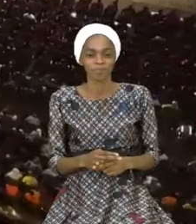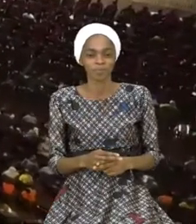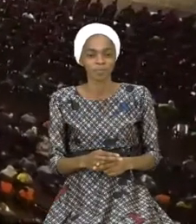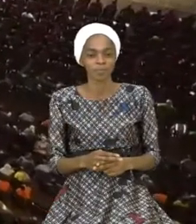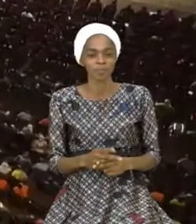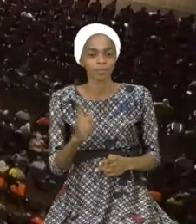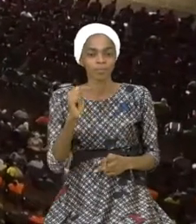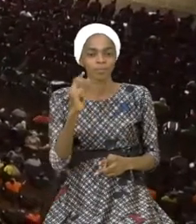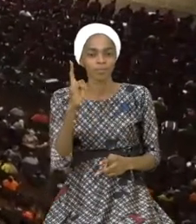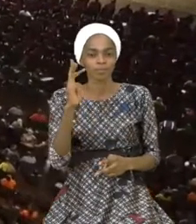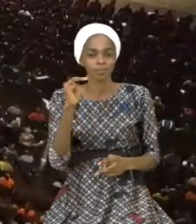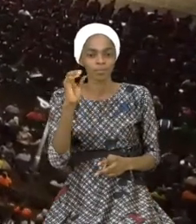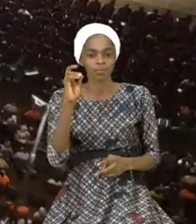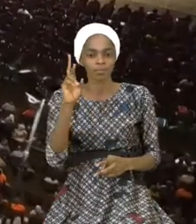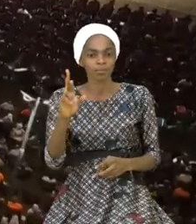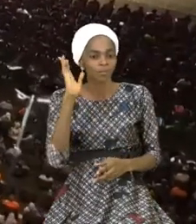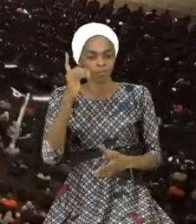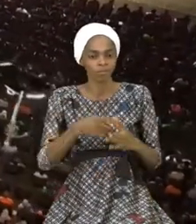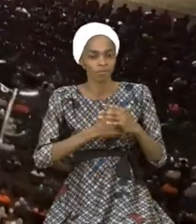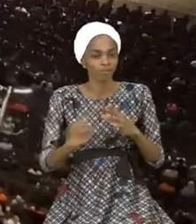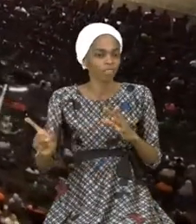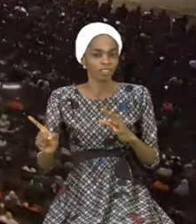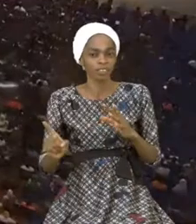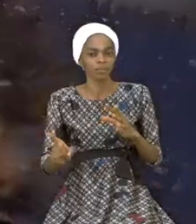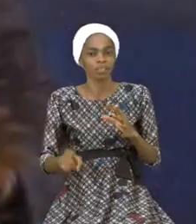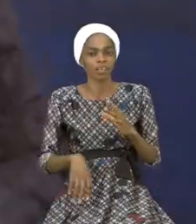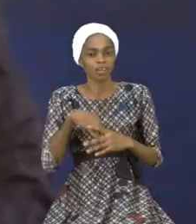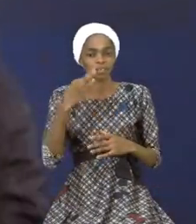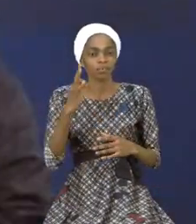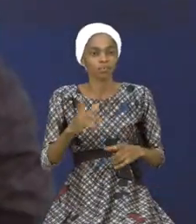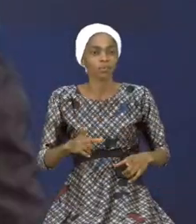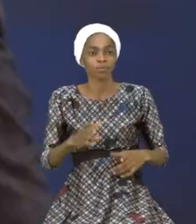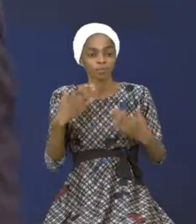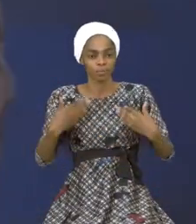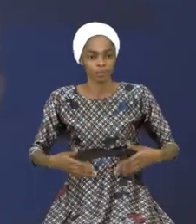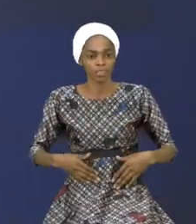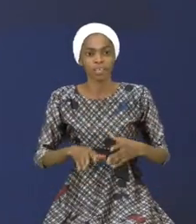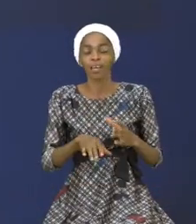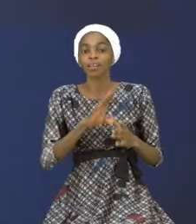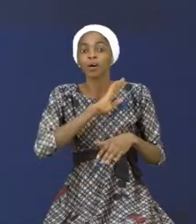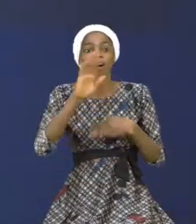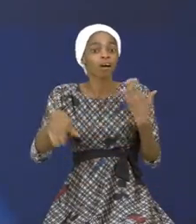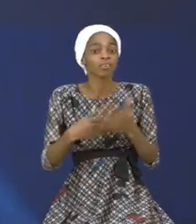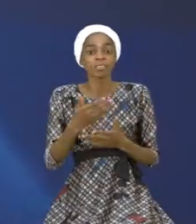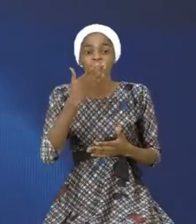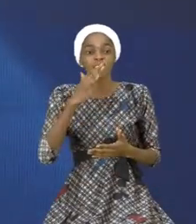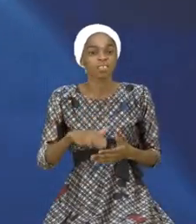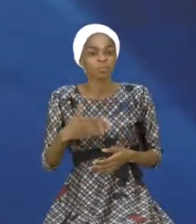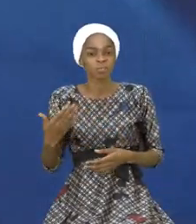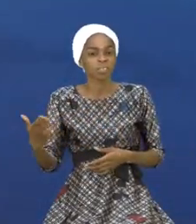Tumor will vanish away from your body. And all those evil things that make